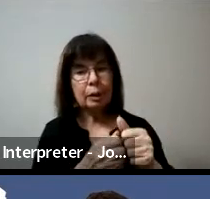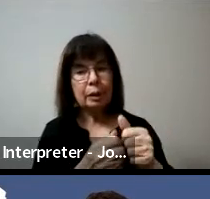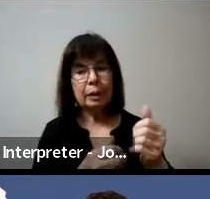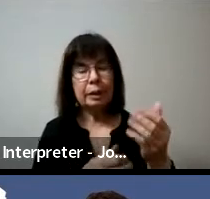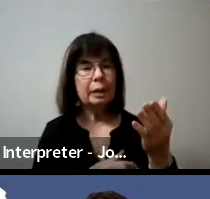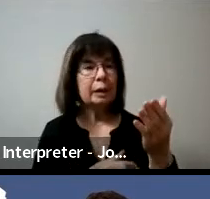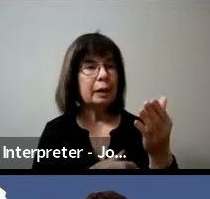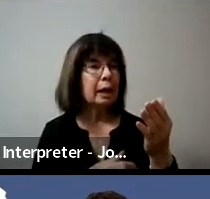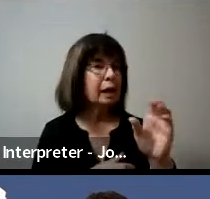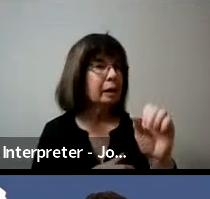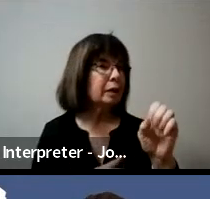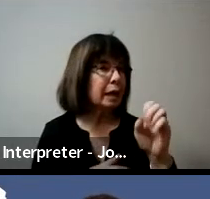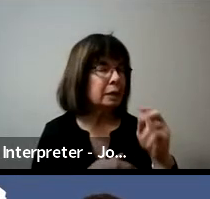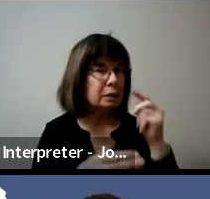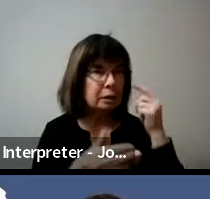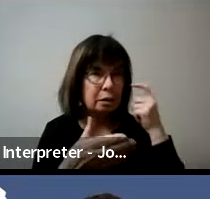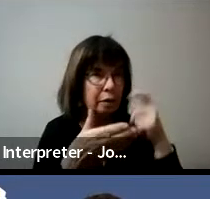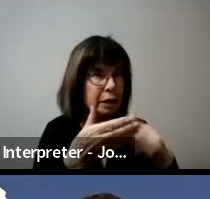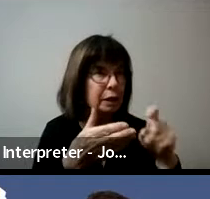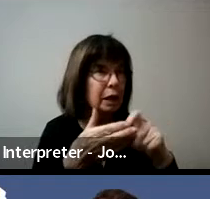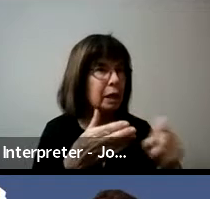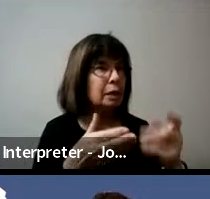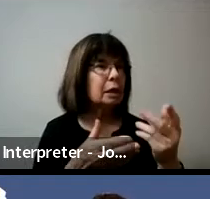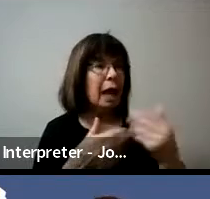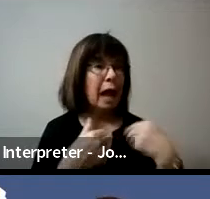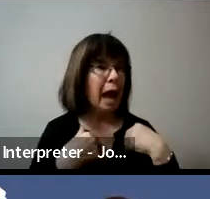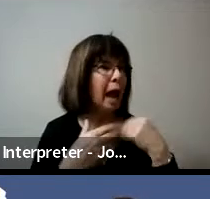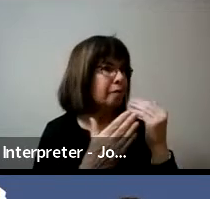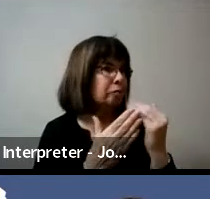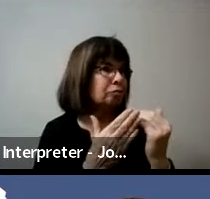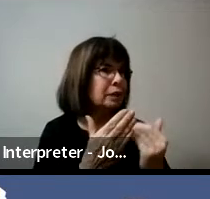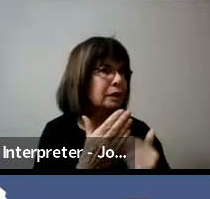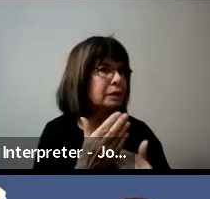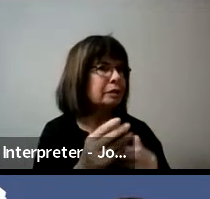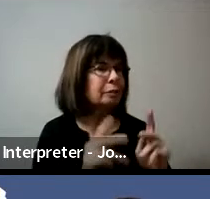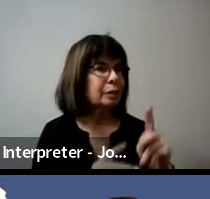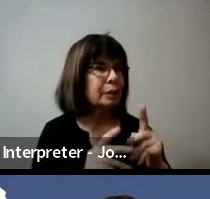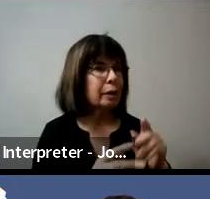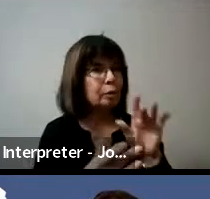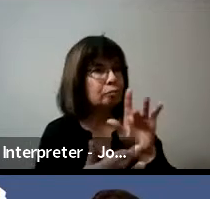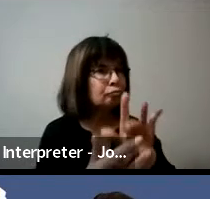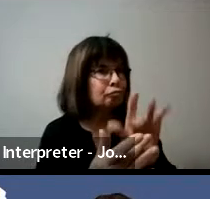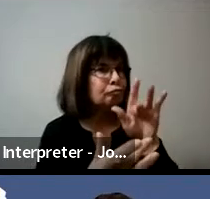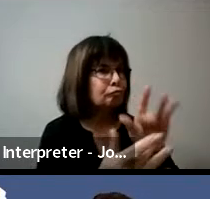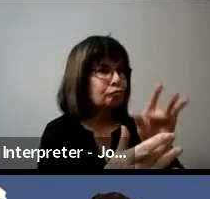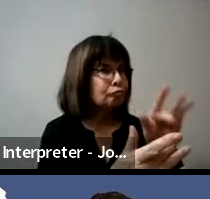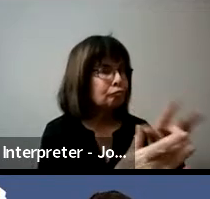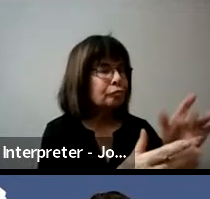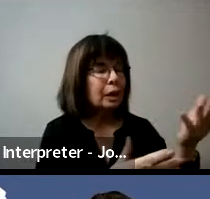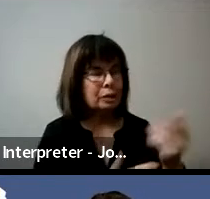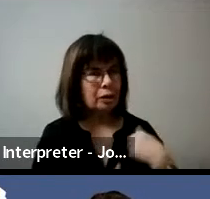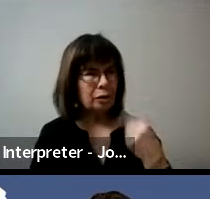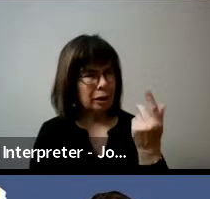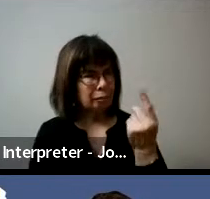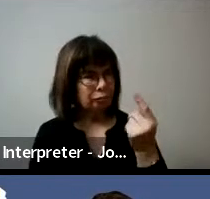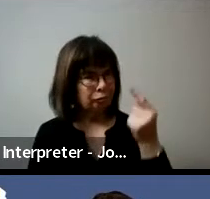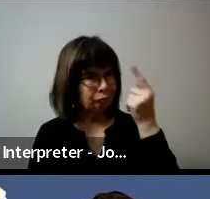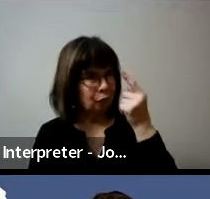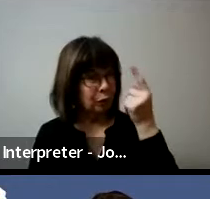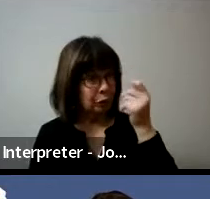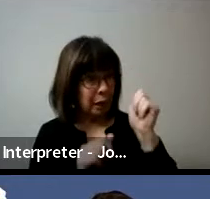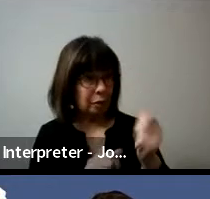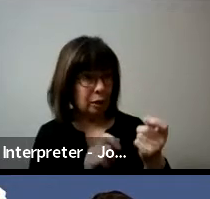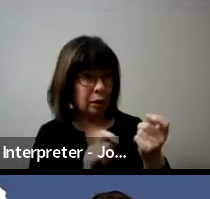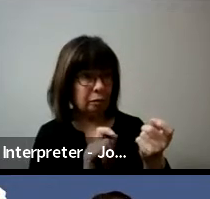tracing already have these lists of people that they were reaching out to. I'm wondering if we could leverage